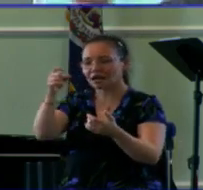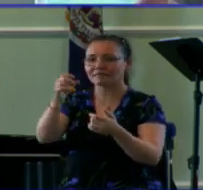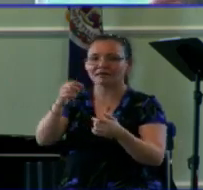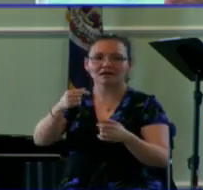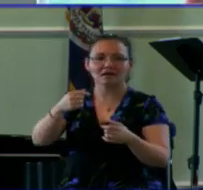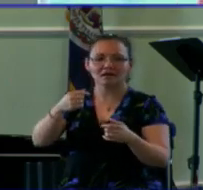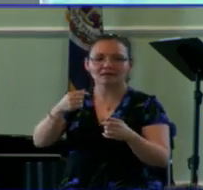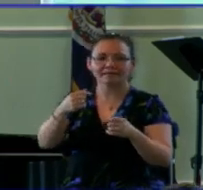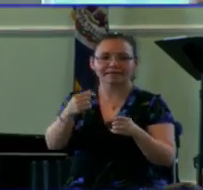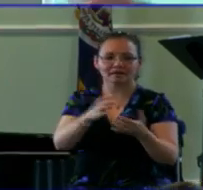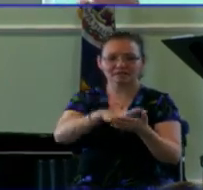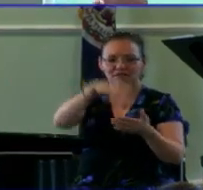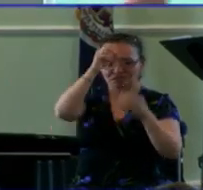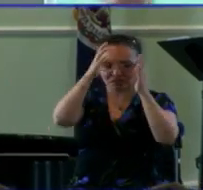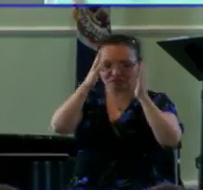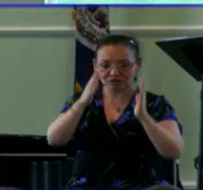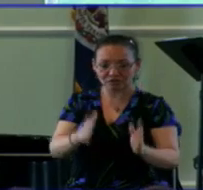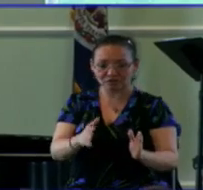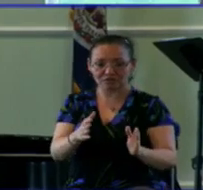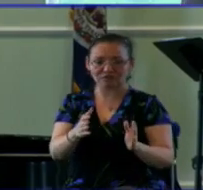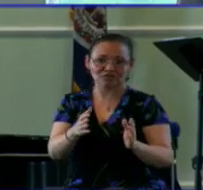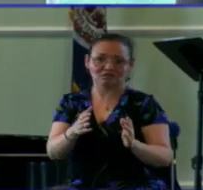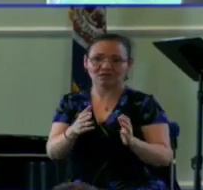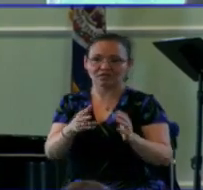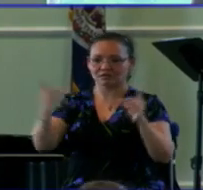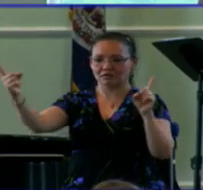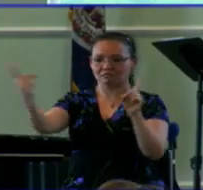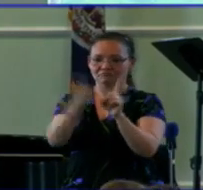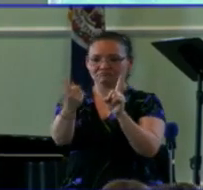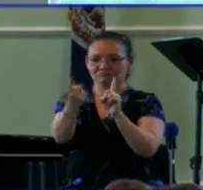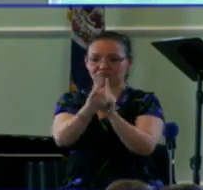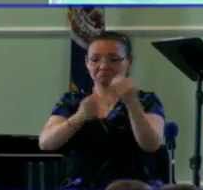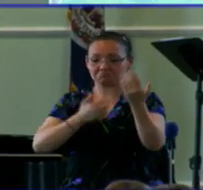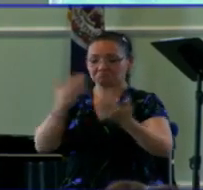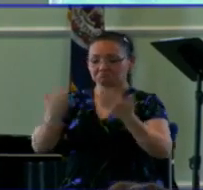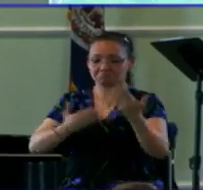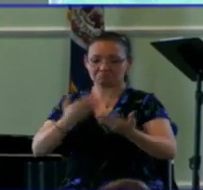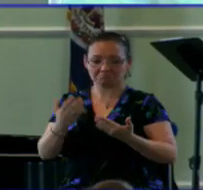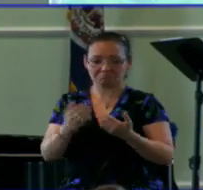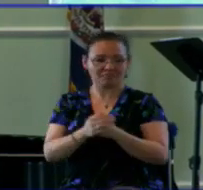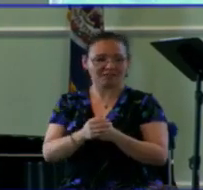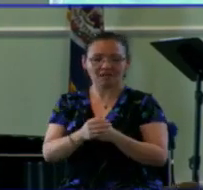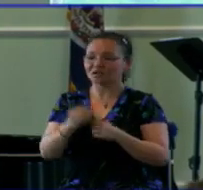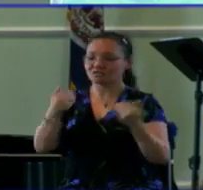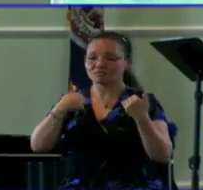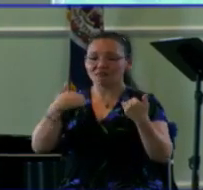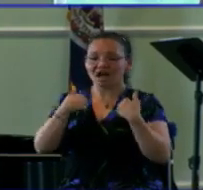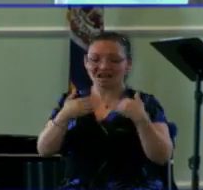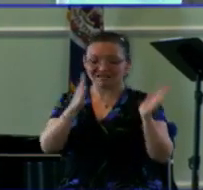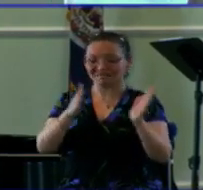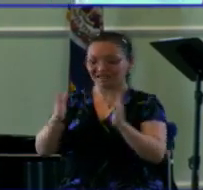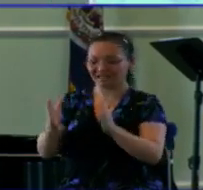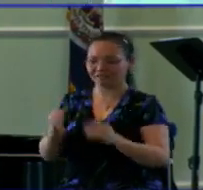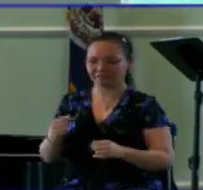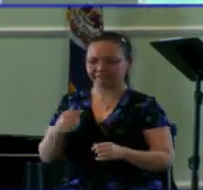these students who had plans for their life, unlike my friends who didn't have any plans at all.